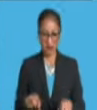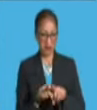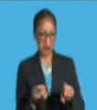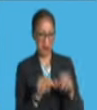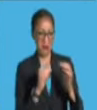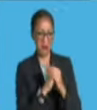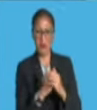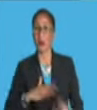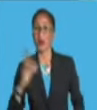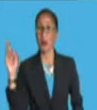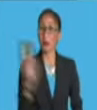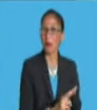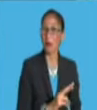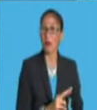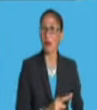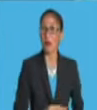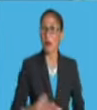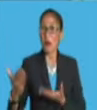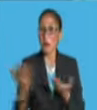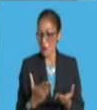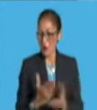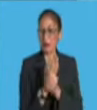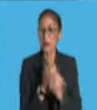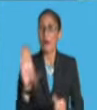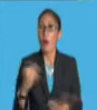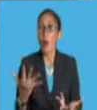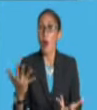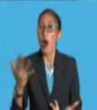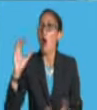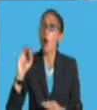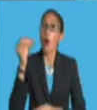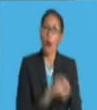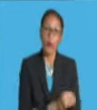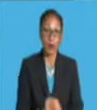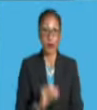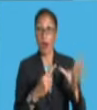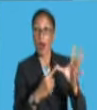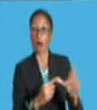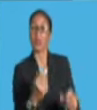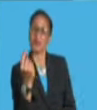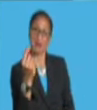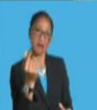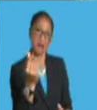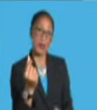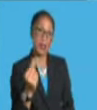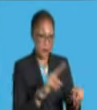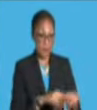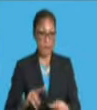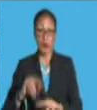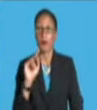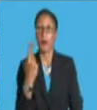want to return to Fiji, bringing their skills and knowledge from abroad? The answer, Madam Speaker, is simple. Fiji First